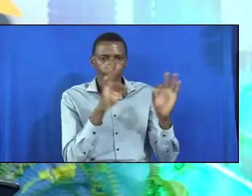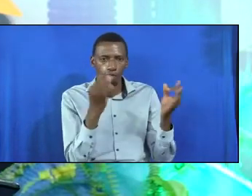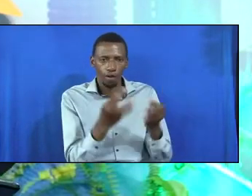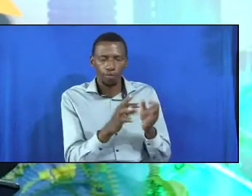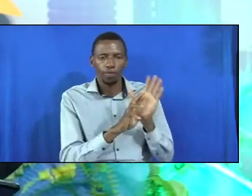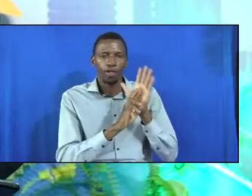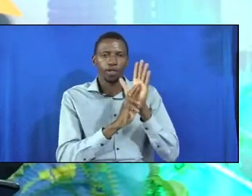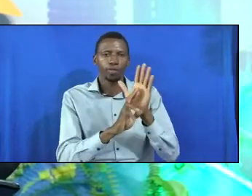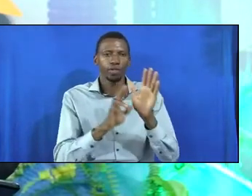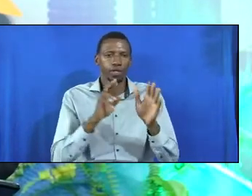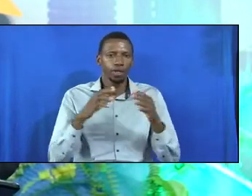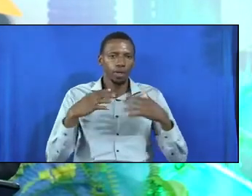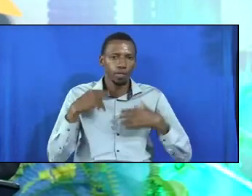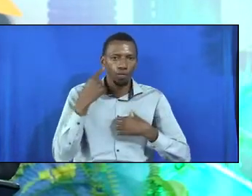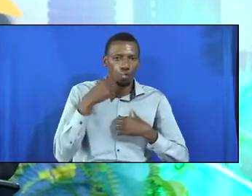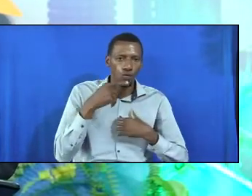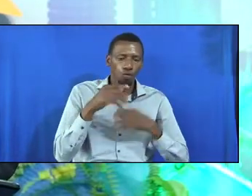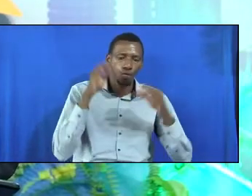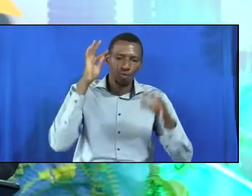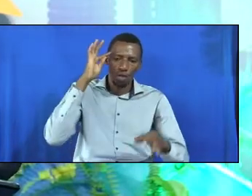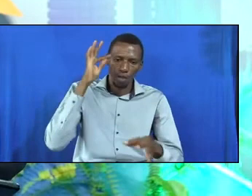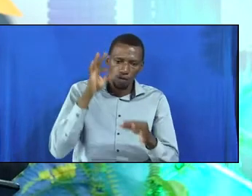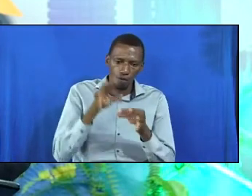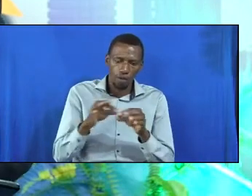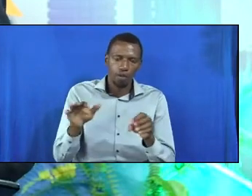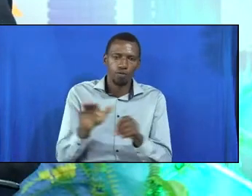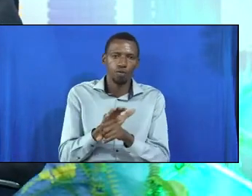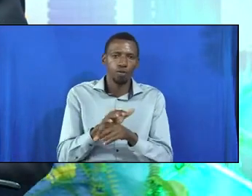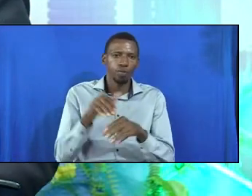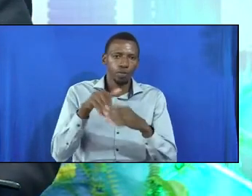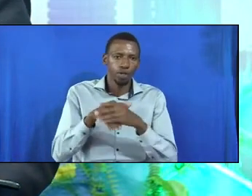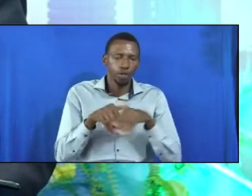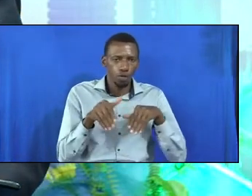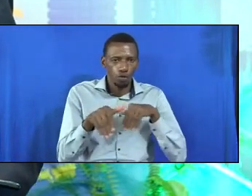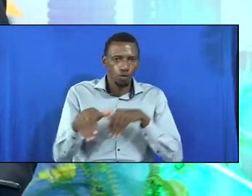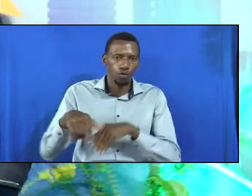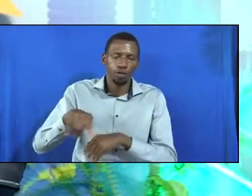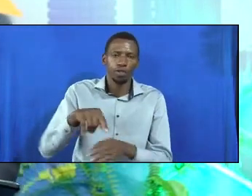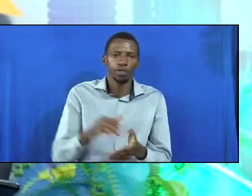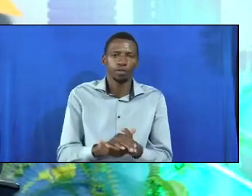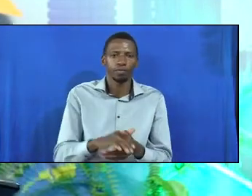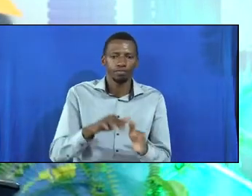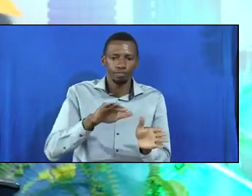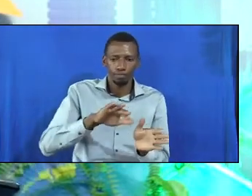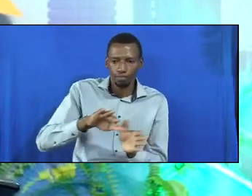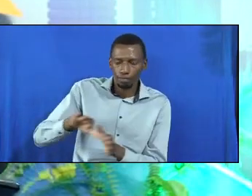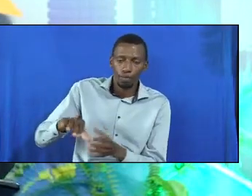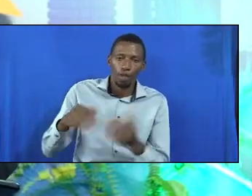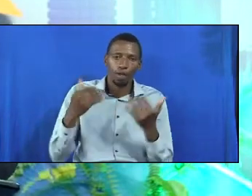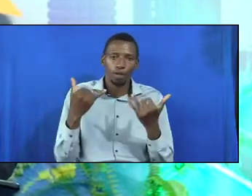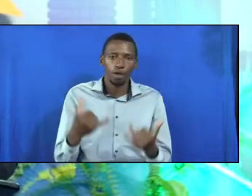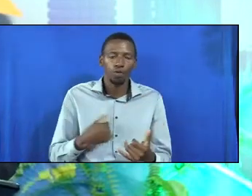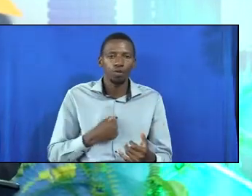ones that have been faithful in following us. I want to do now 2 testimonies